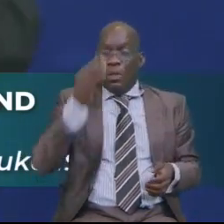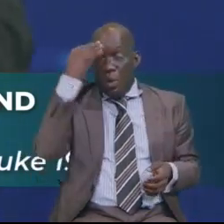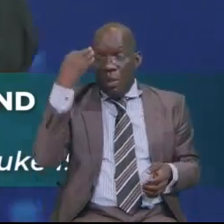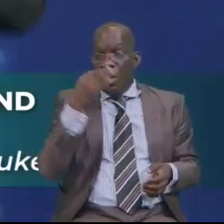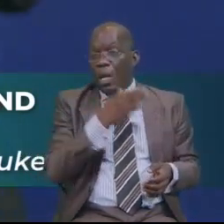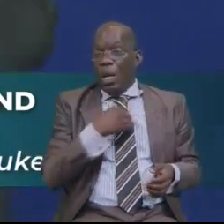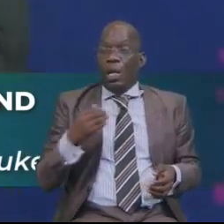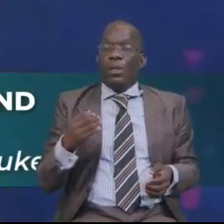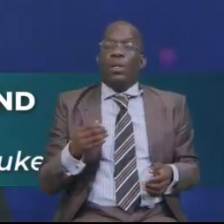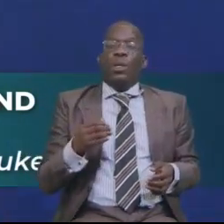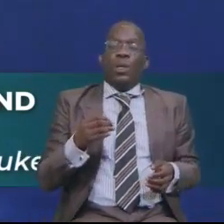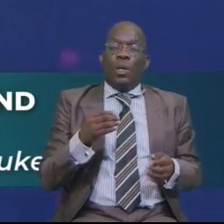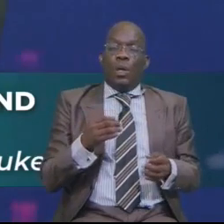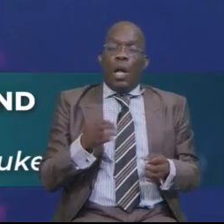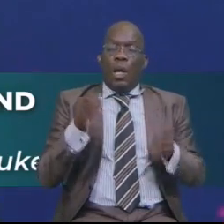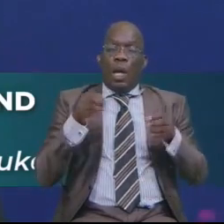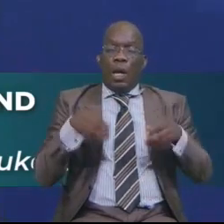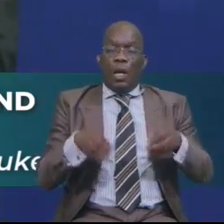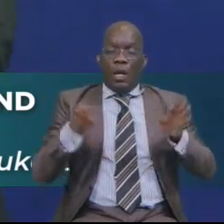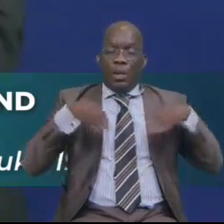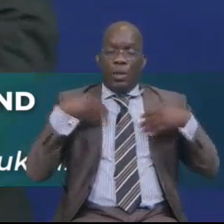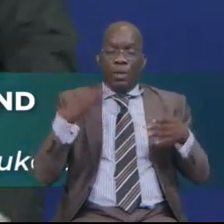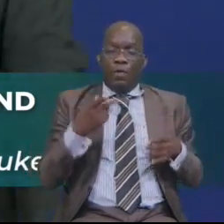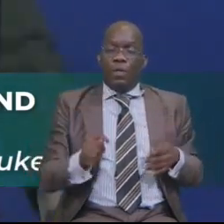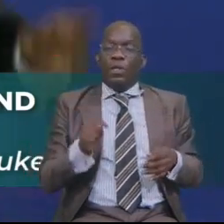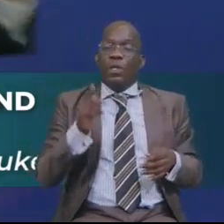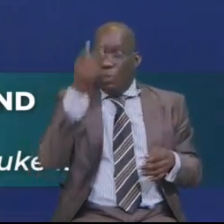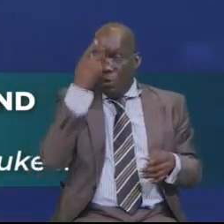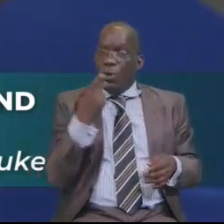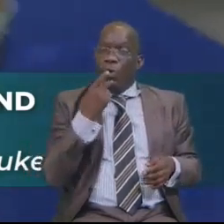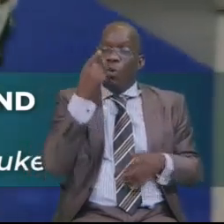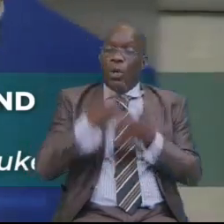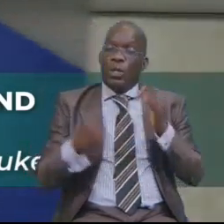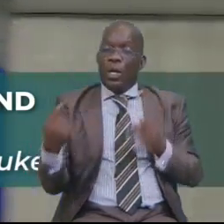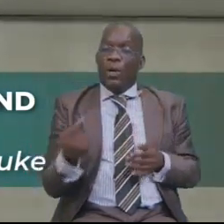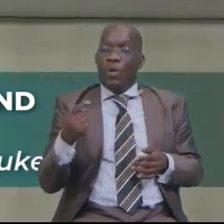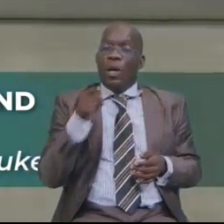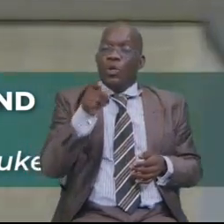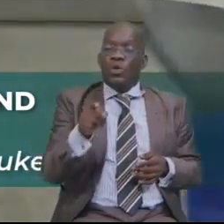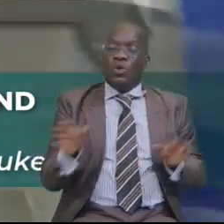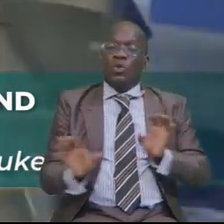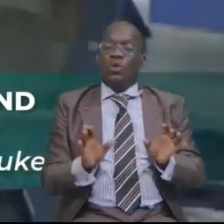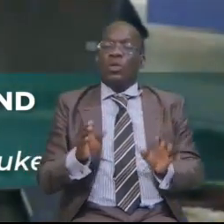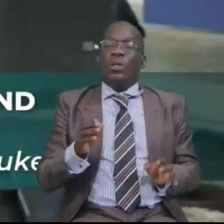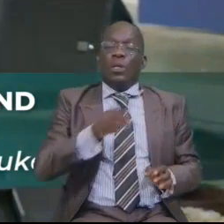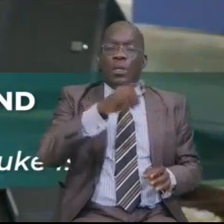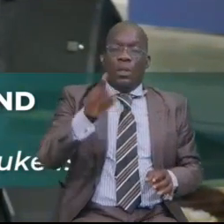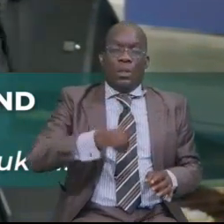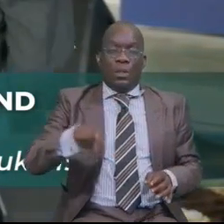you are multiplying, first wife, second wife, third wife, you just pile them together. Zacchaeus knew that